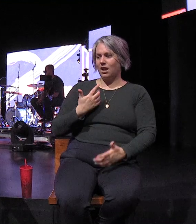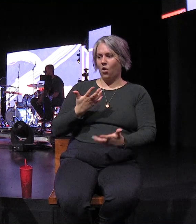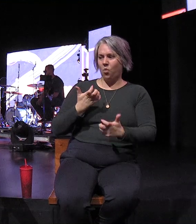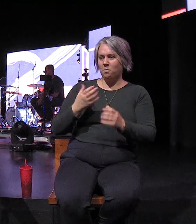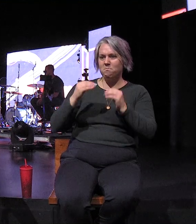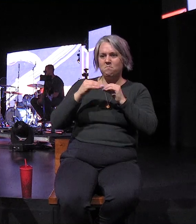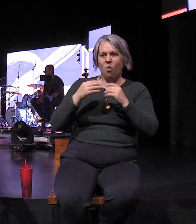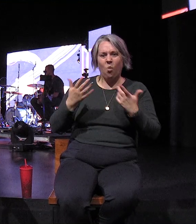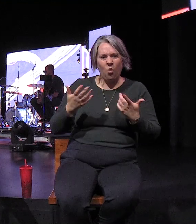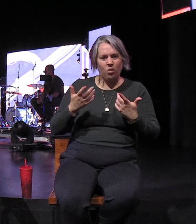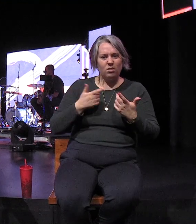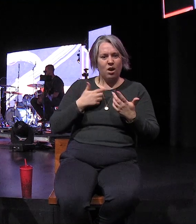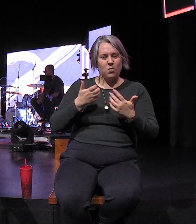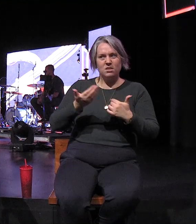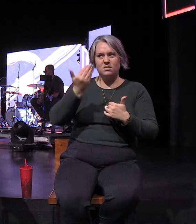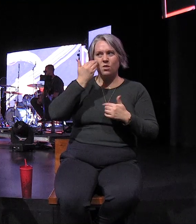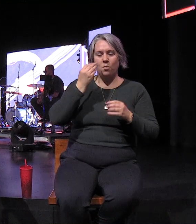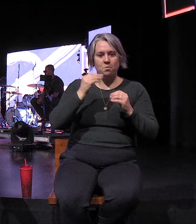more.